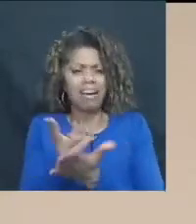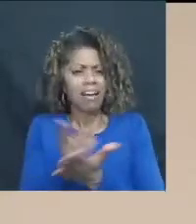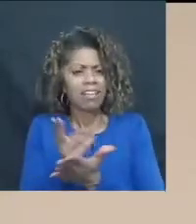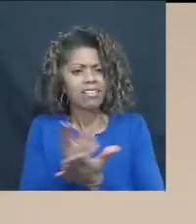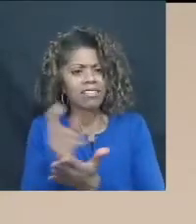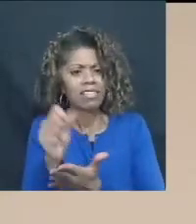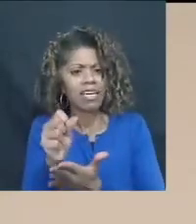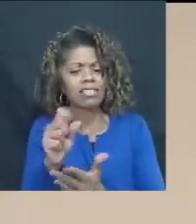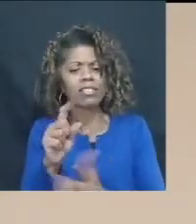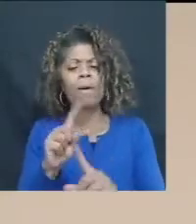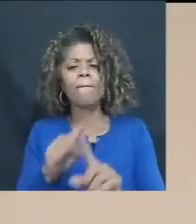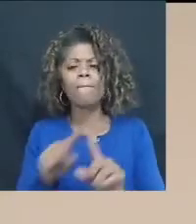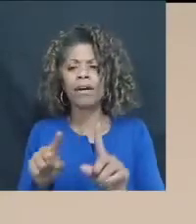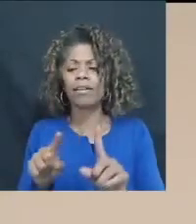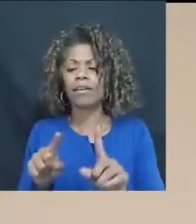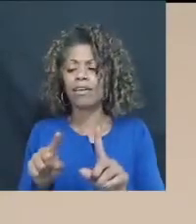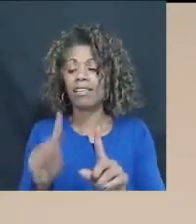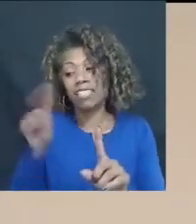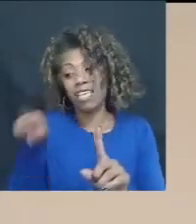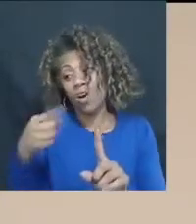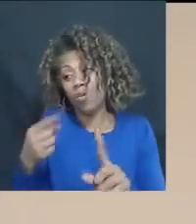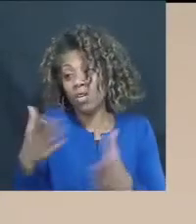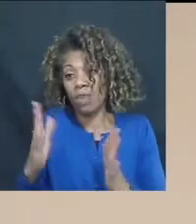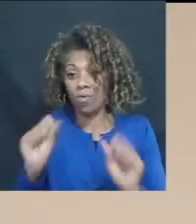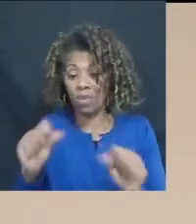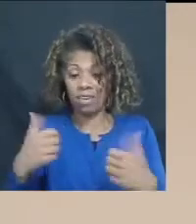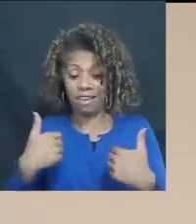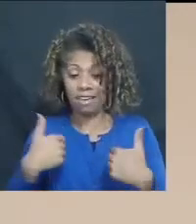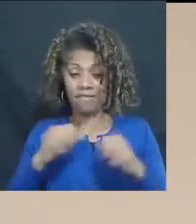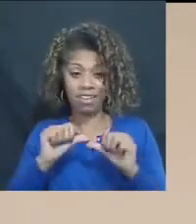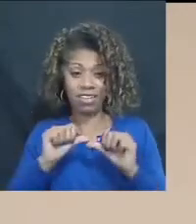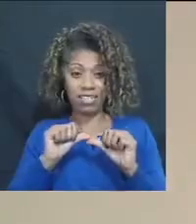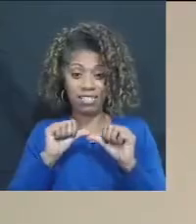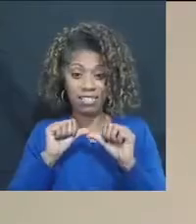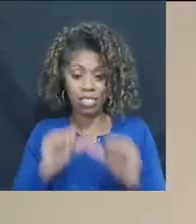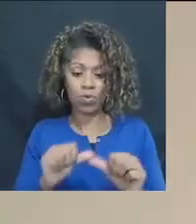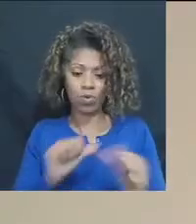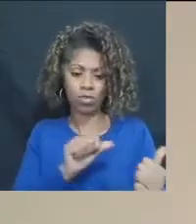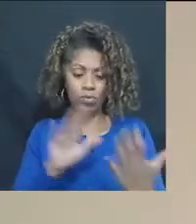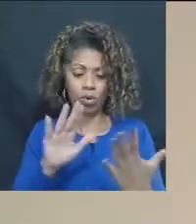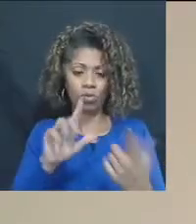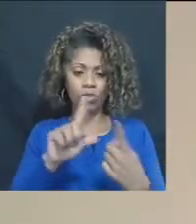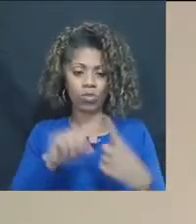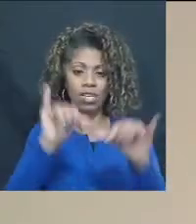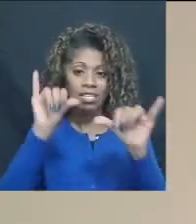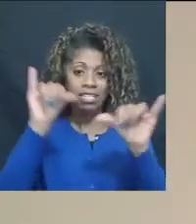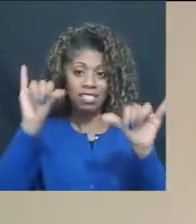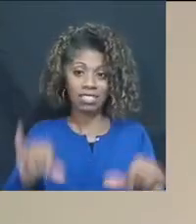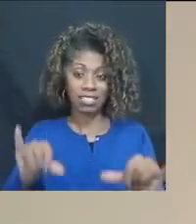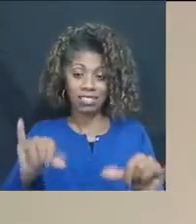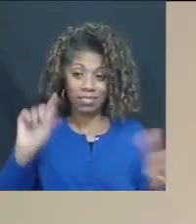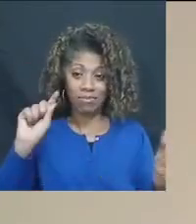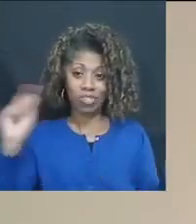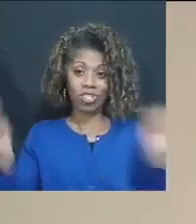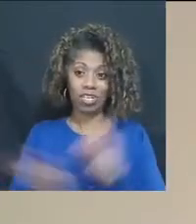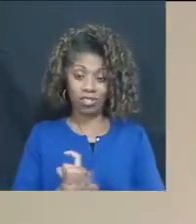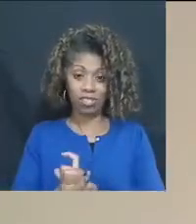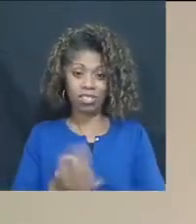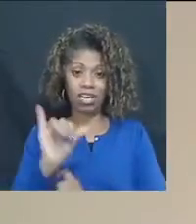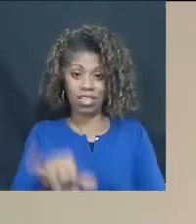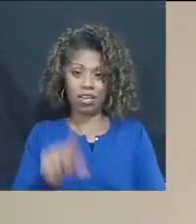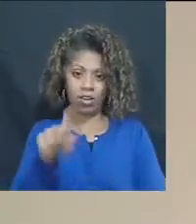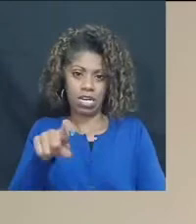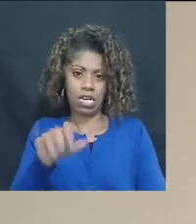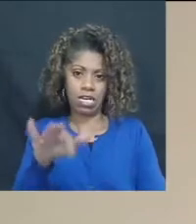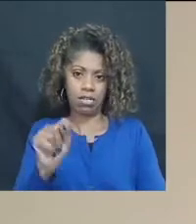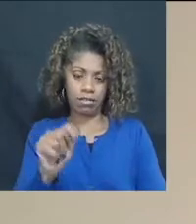that we can have a contiguous approach to systems change. And again, I'll go a little bit deeper on that in a moment. In